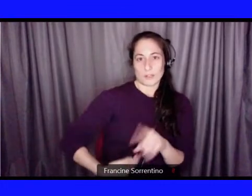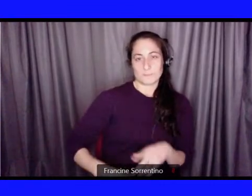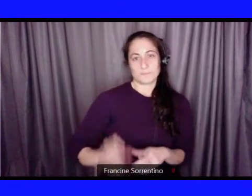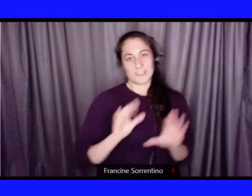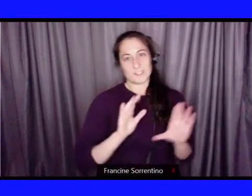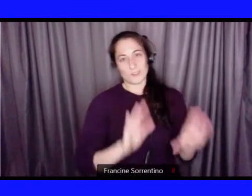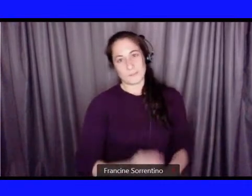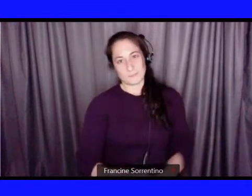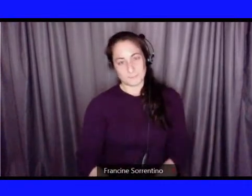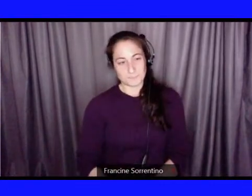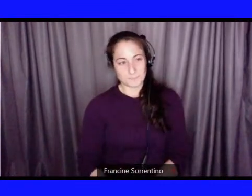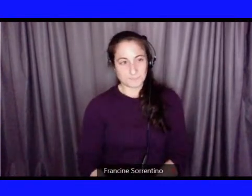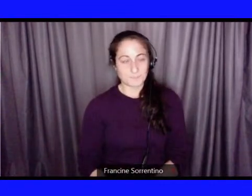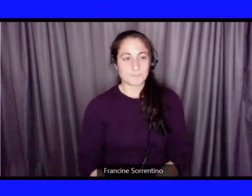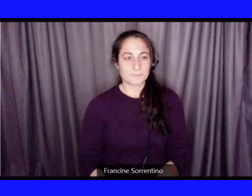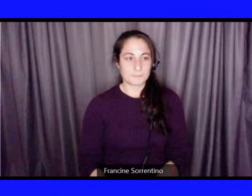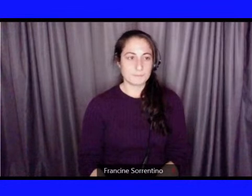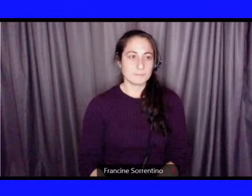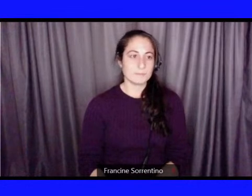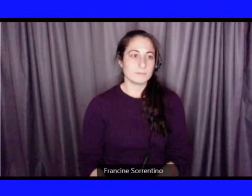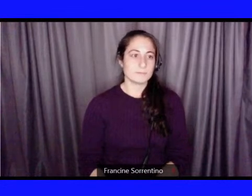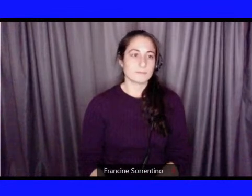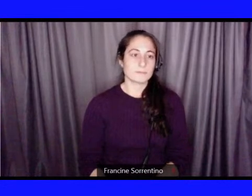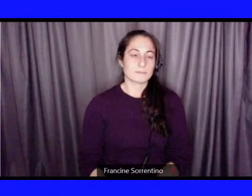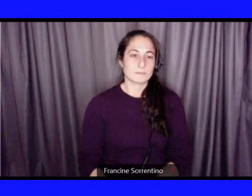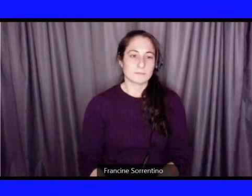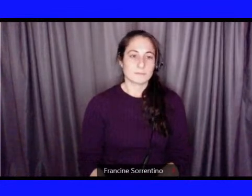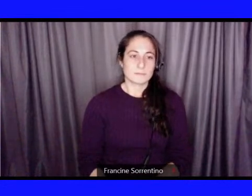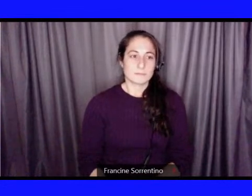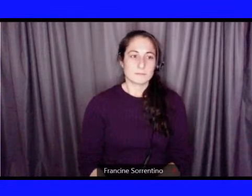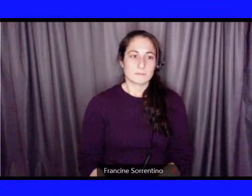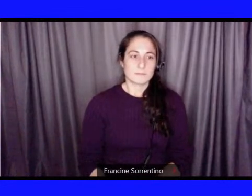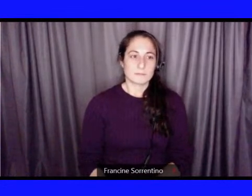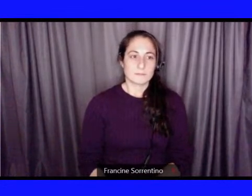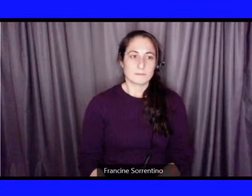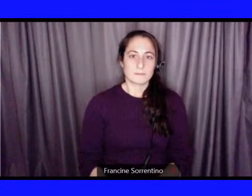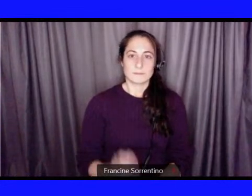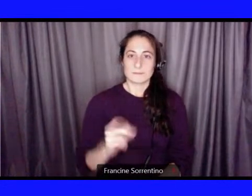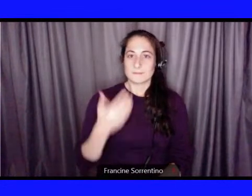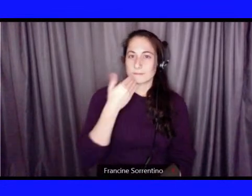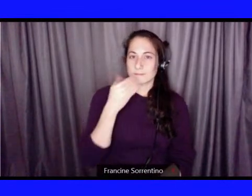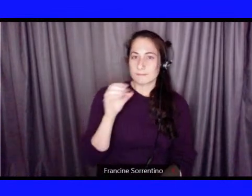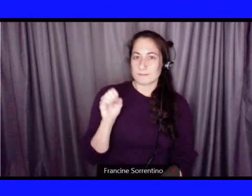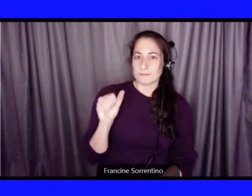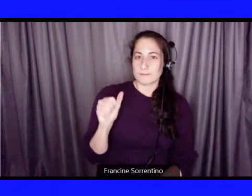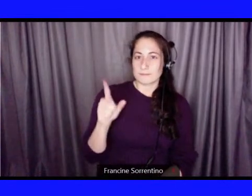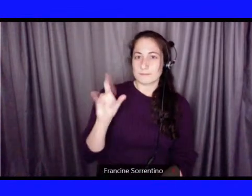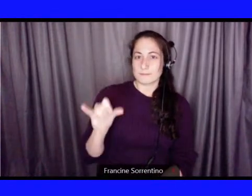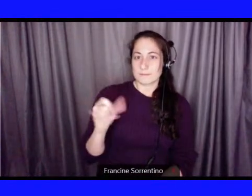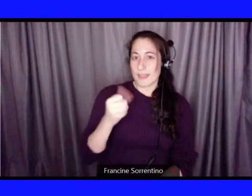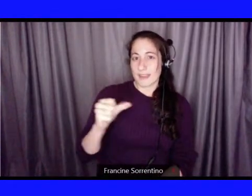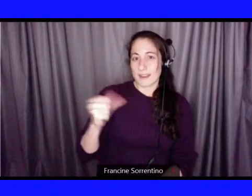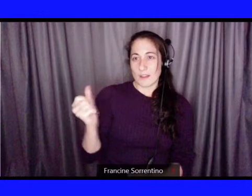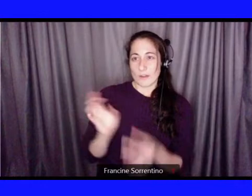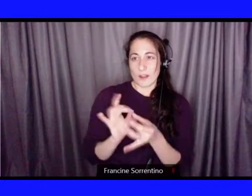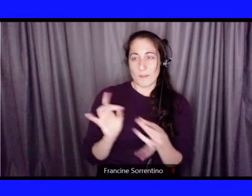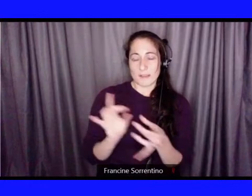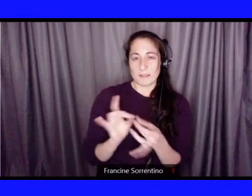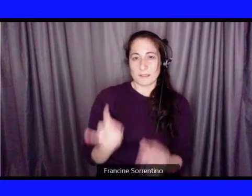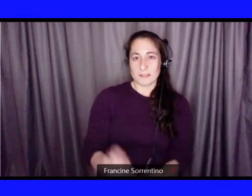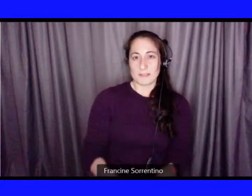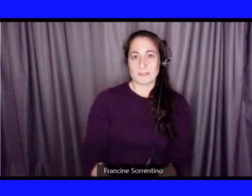any trends that there may be that we should be aware and looking at. And so I just have a